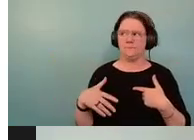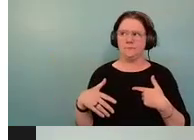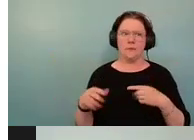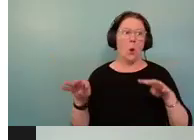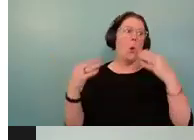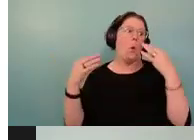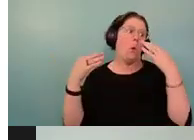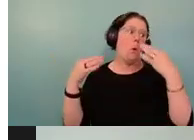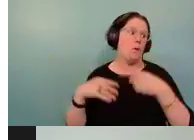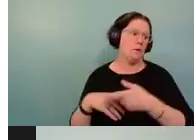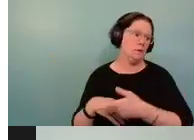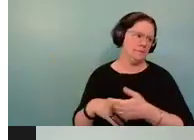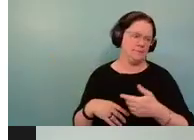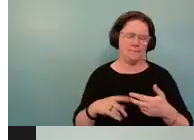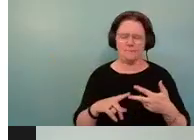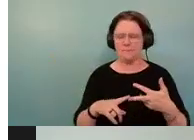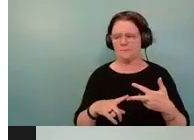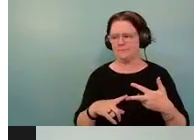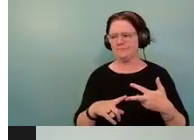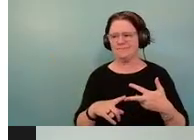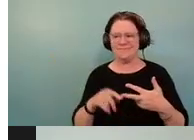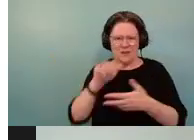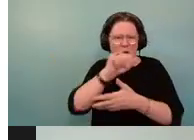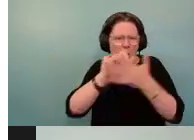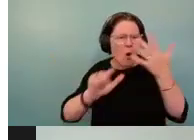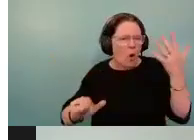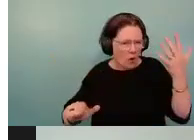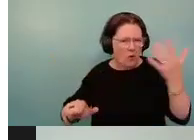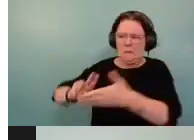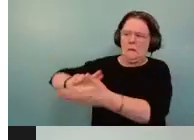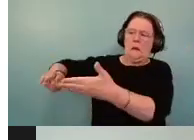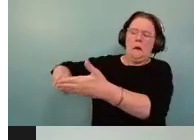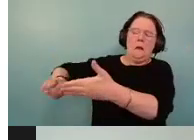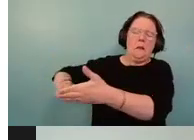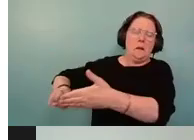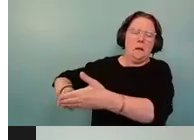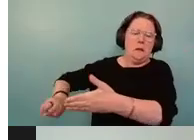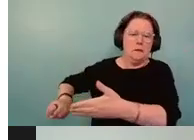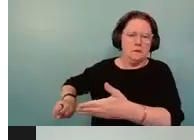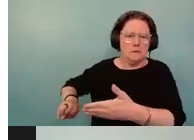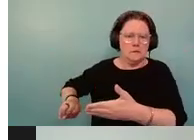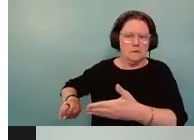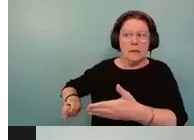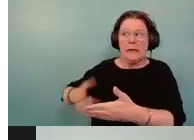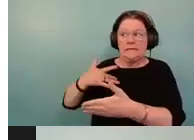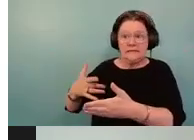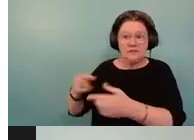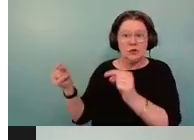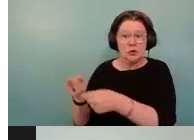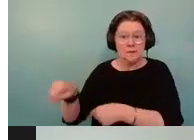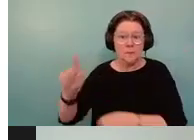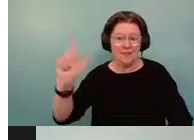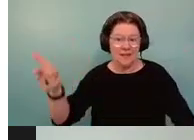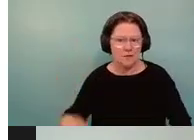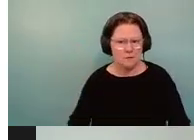attention seeking. They are, like all these labels that come out, and those labels are used against them.